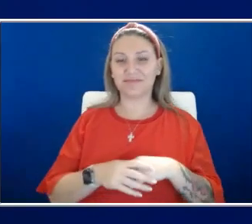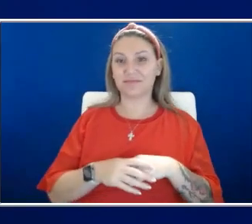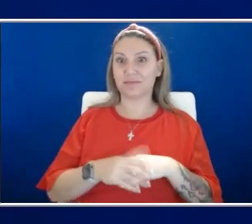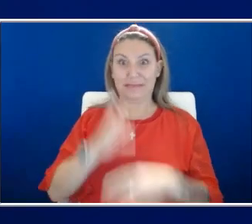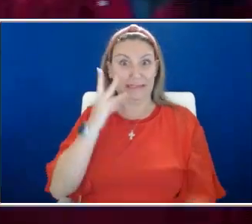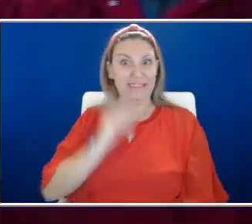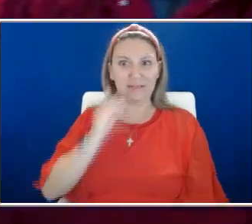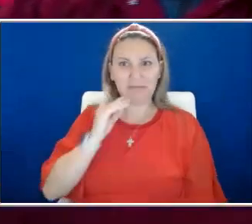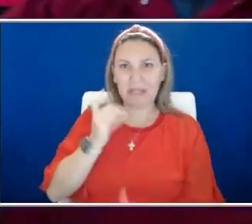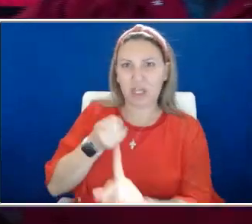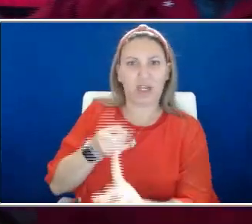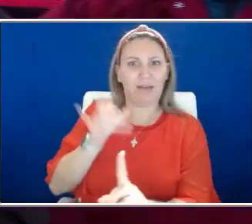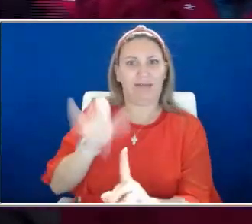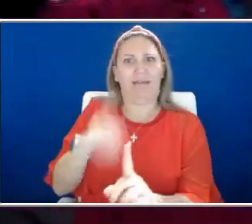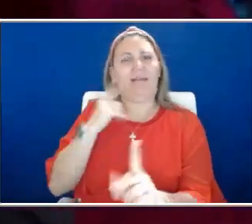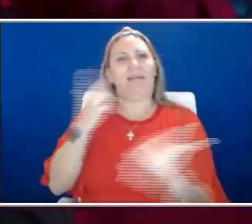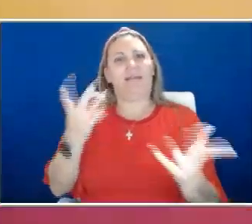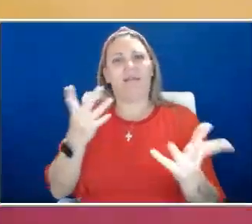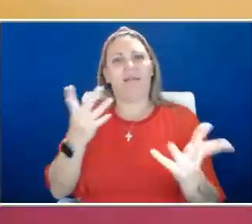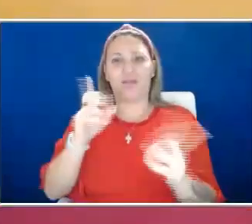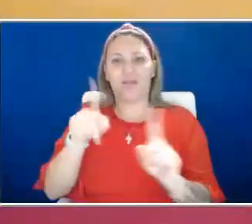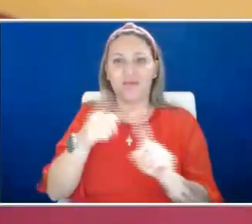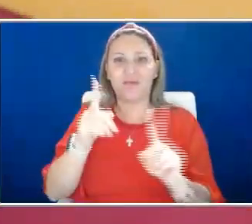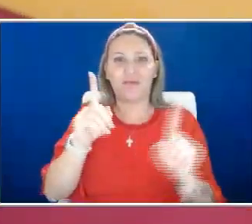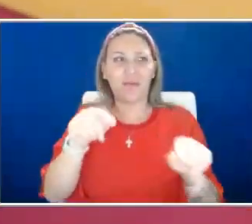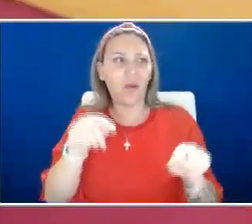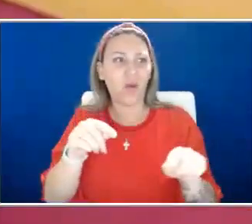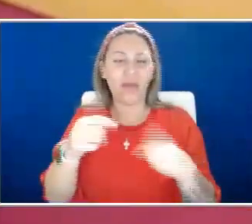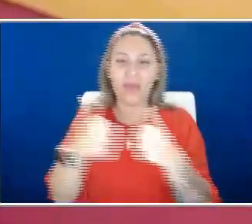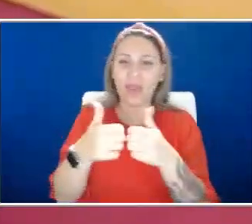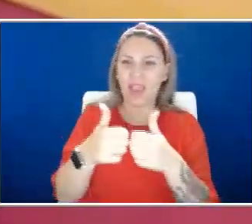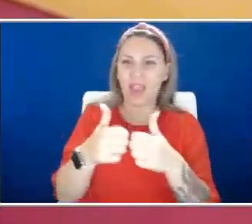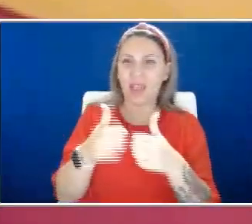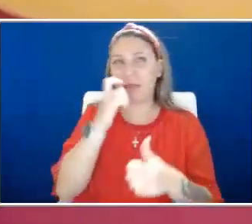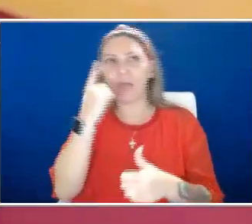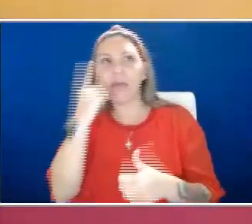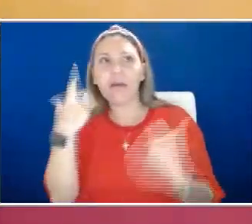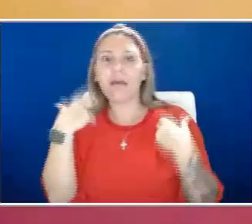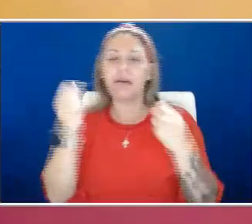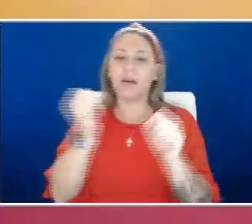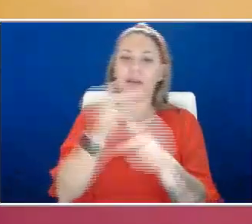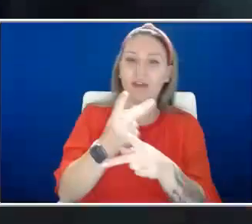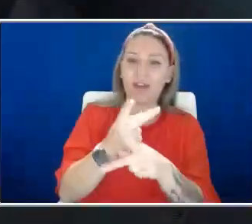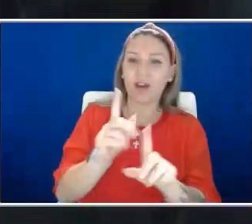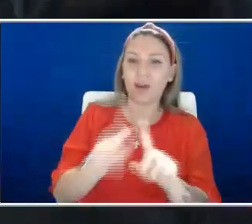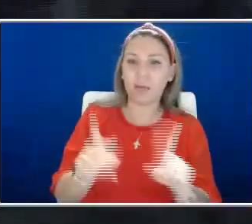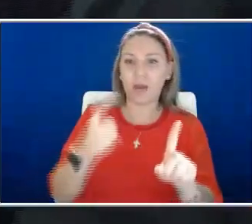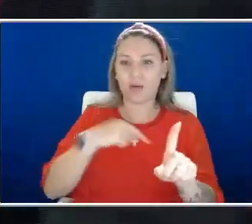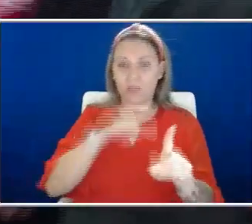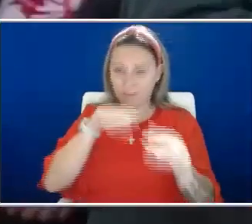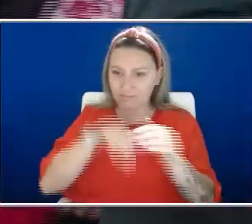to a game, nobody ever thinks they're going to need health care, but if you're going to need health care, we came in, as Mark